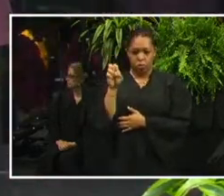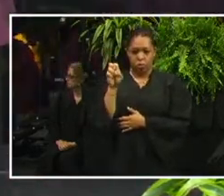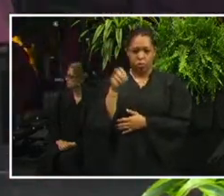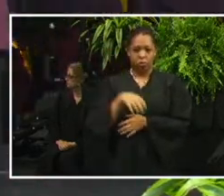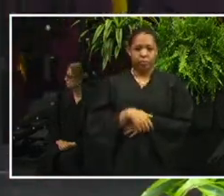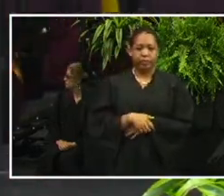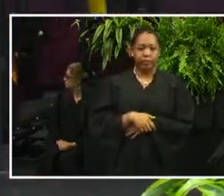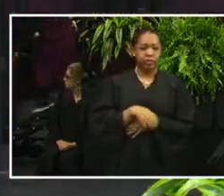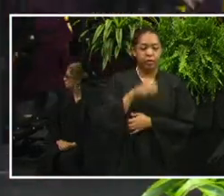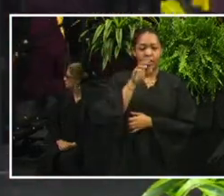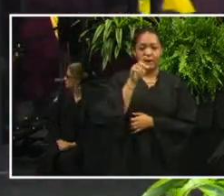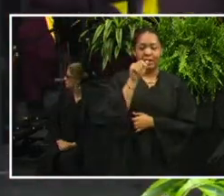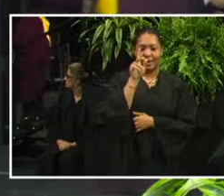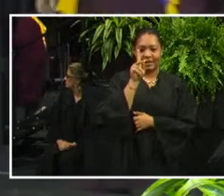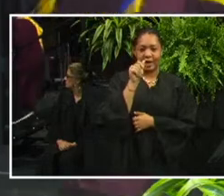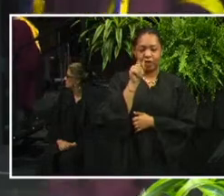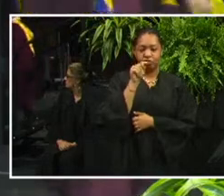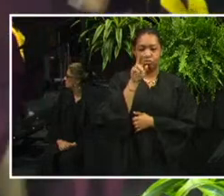Katriana Bradshaw.